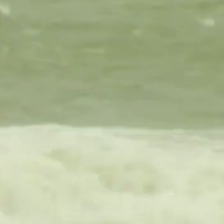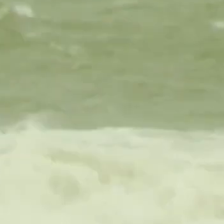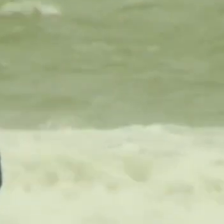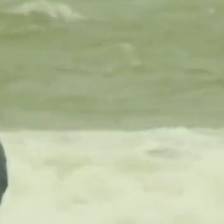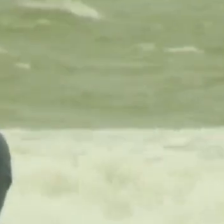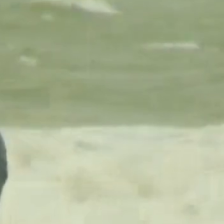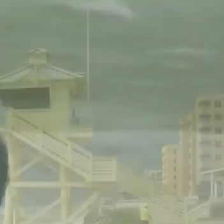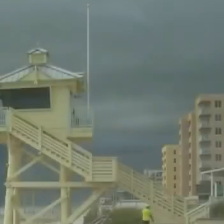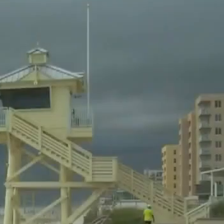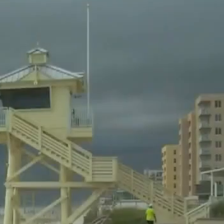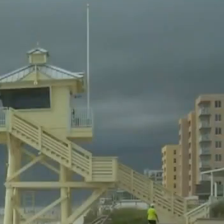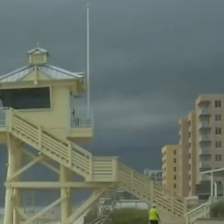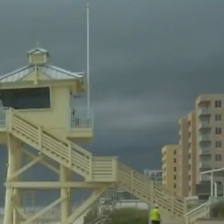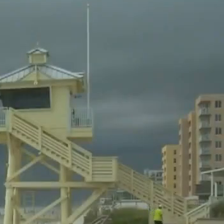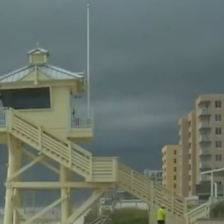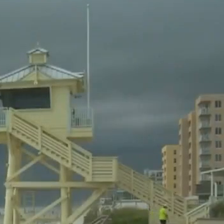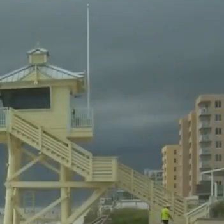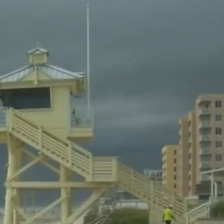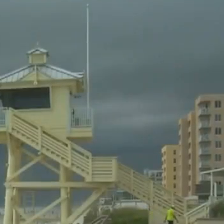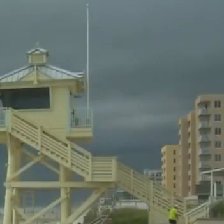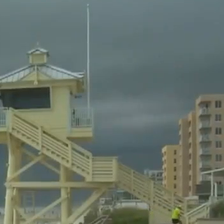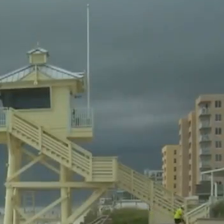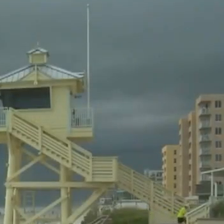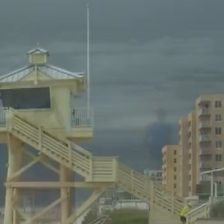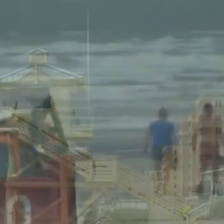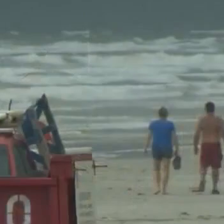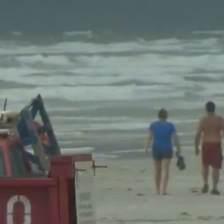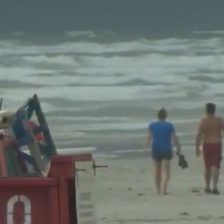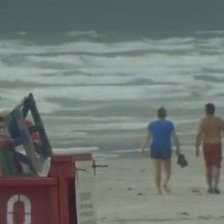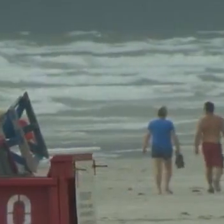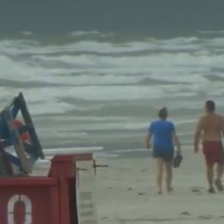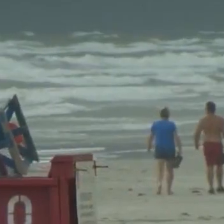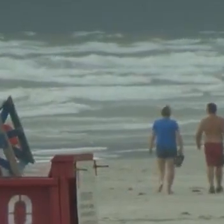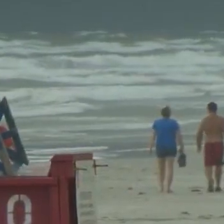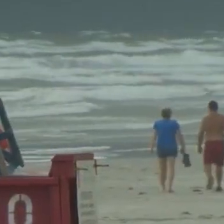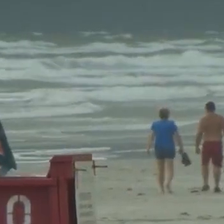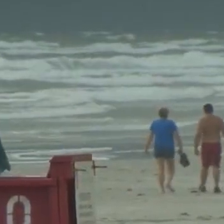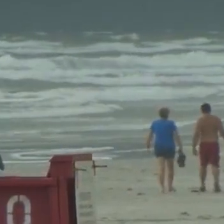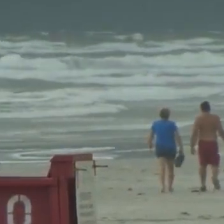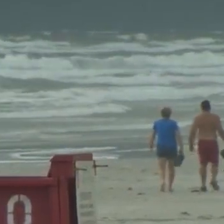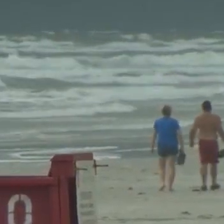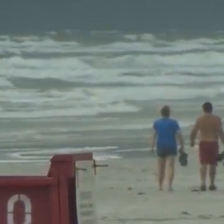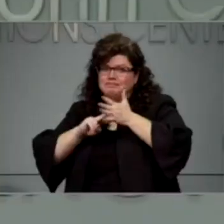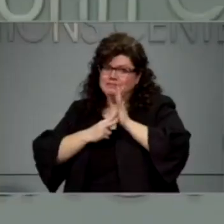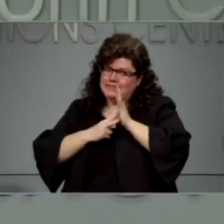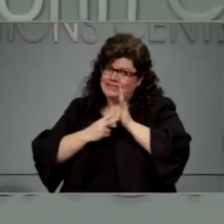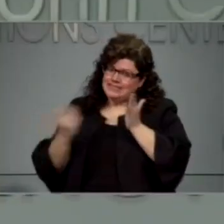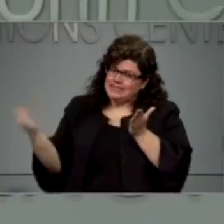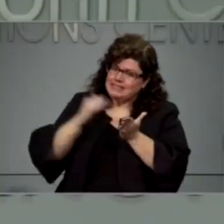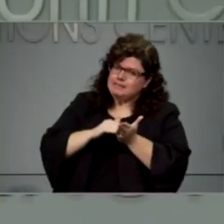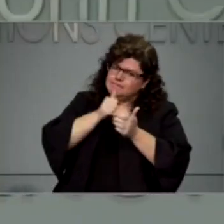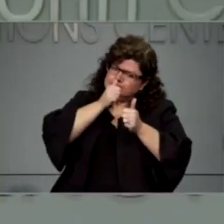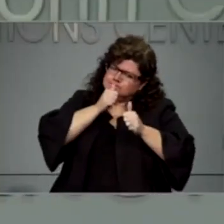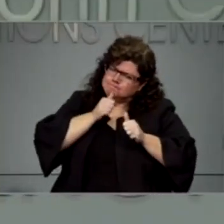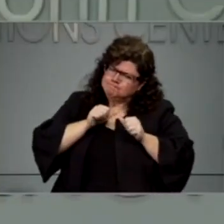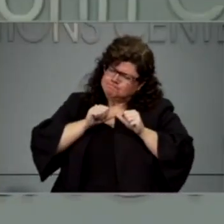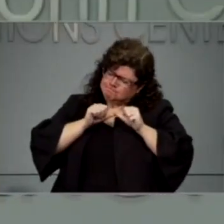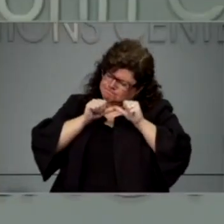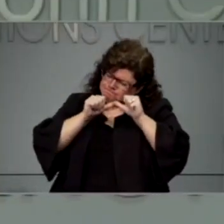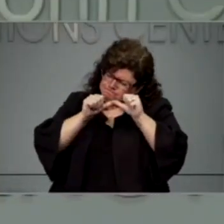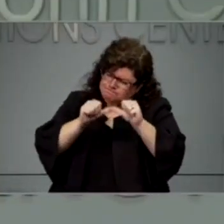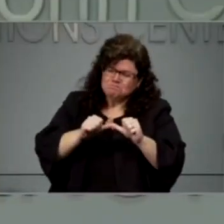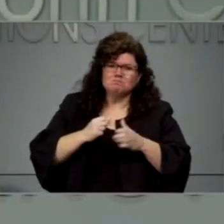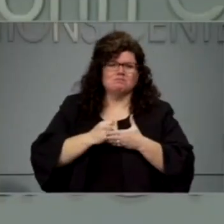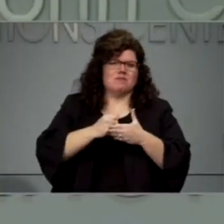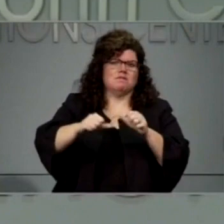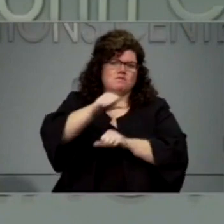CHALLENGE TO THE ALREADY DANGEROUS SITUATION. SHELTERS WILL SCREEN PEOPLE FOR CORONAVIRUS SYMPTOMS. LET'S KEEP EACH OTHER SAFE FROM